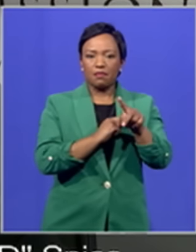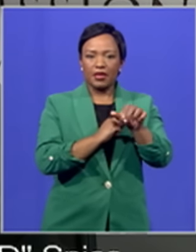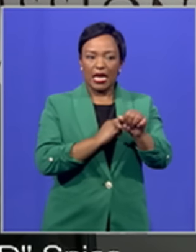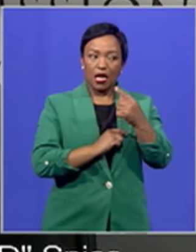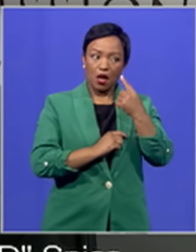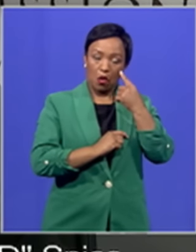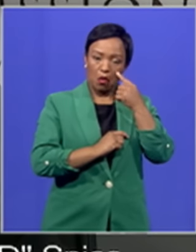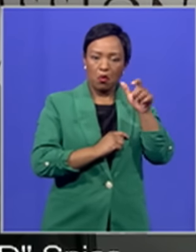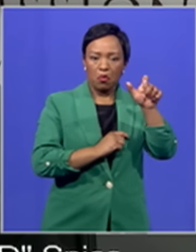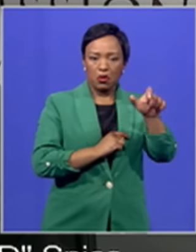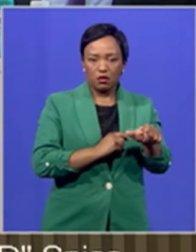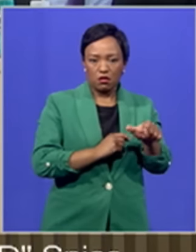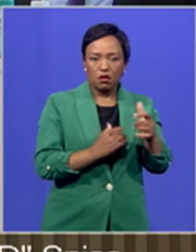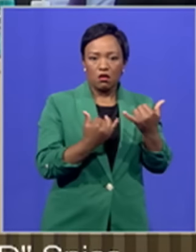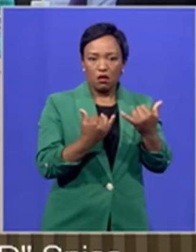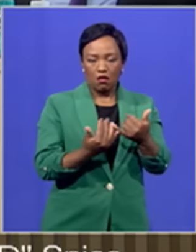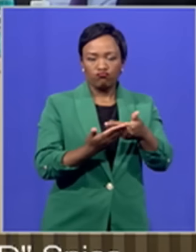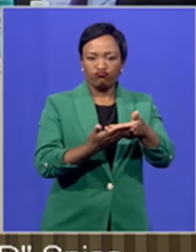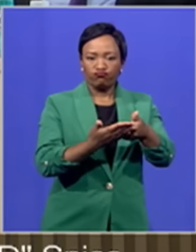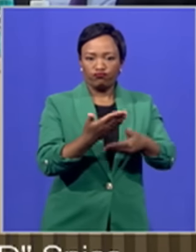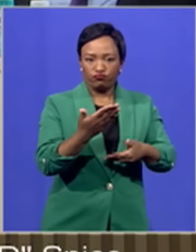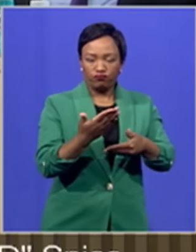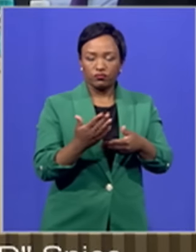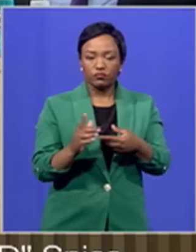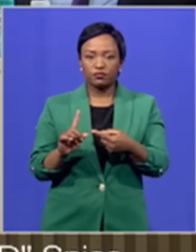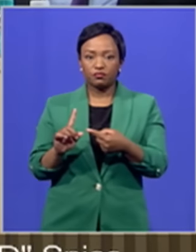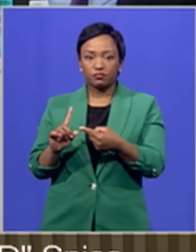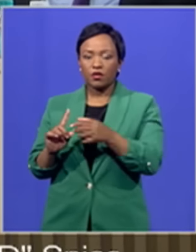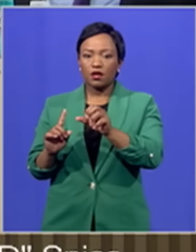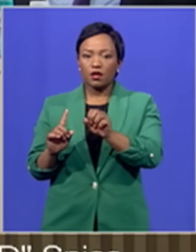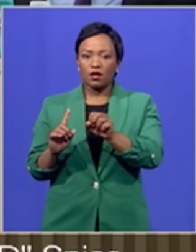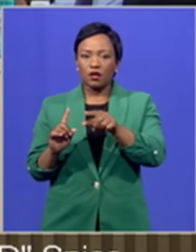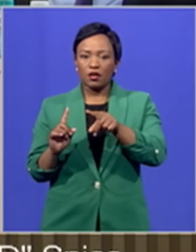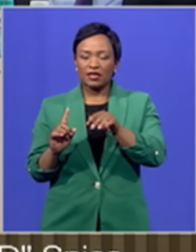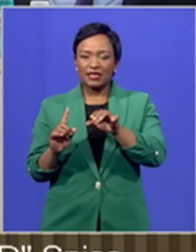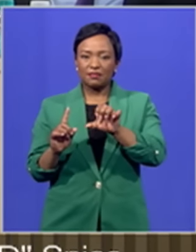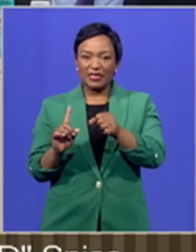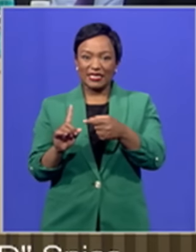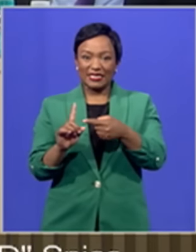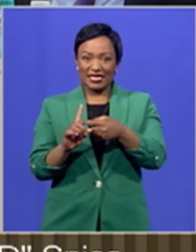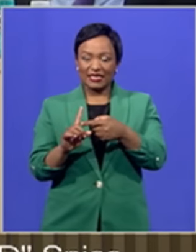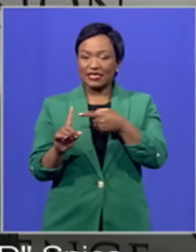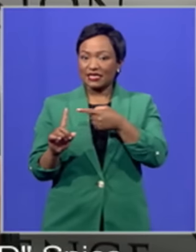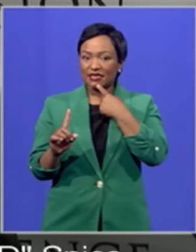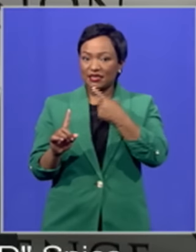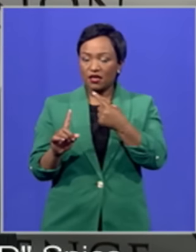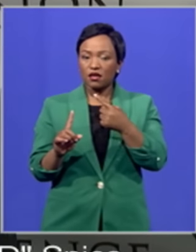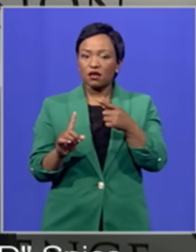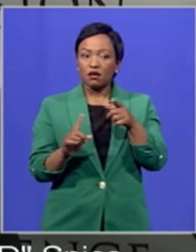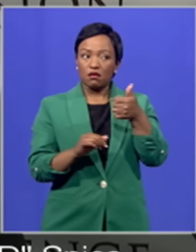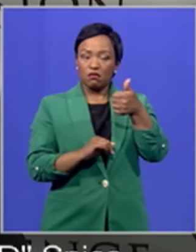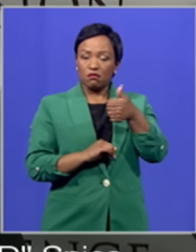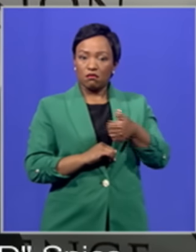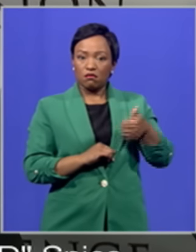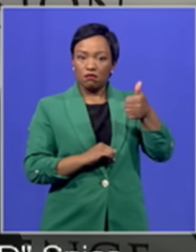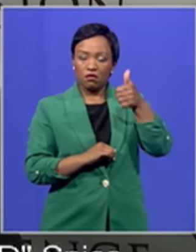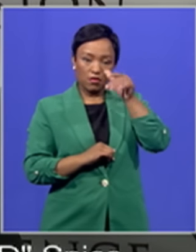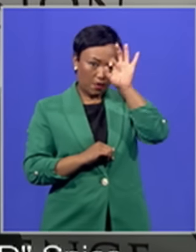and statement as well. Spies o bolela gore tlhatsi ya tiragalo yeo e tlhaloša gore molaodi wa maphodisa wa